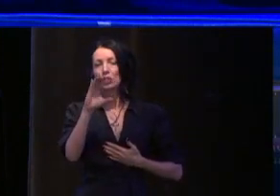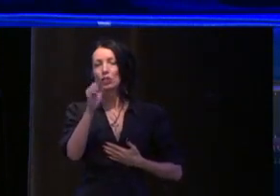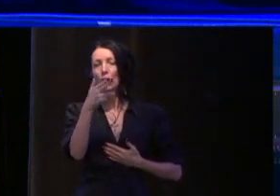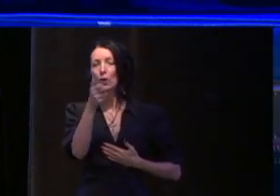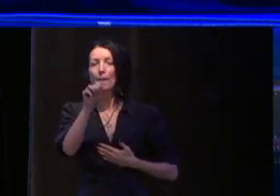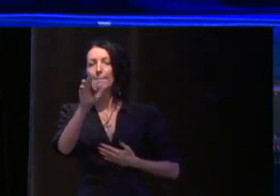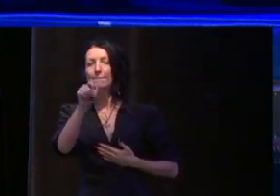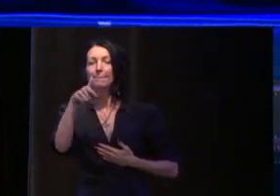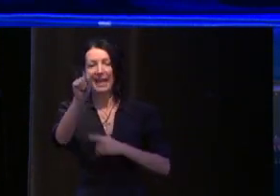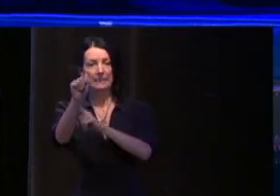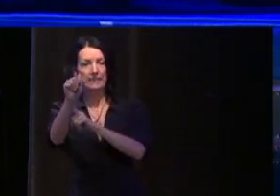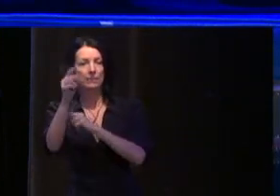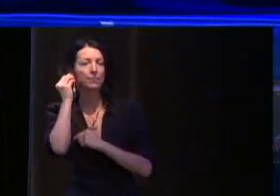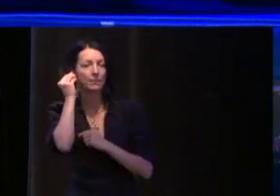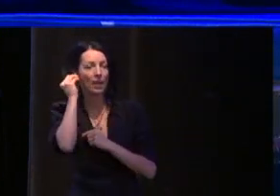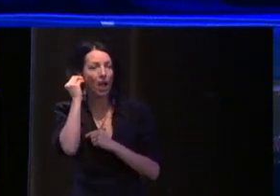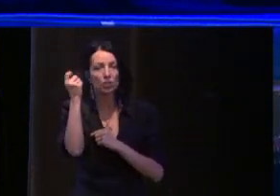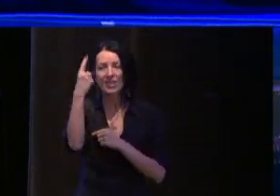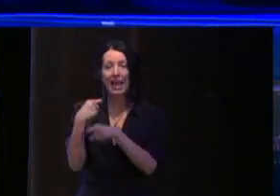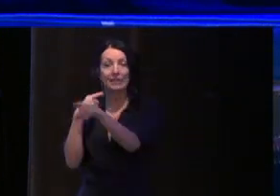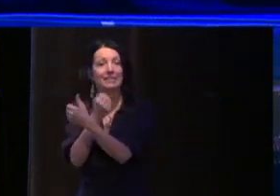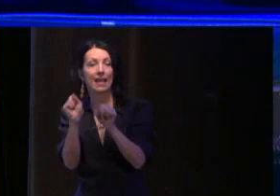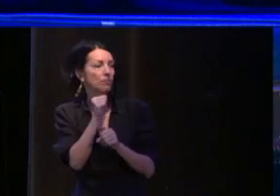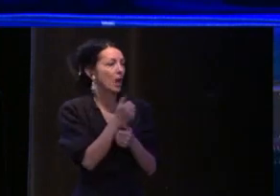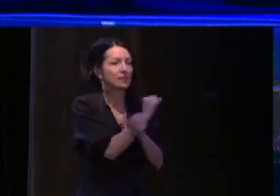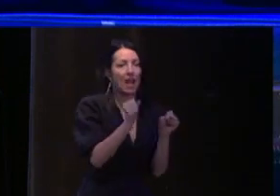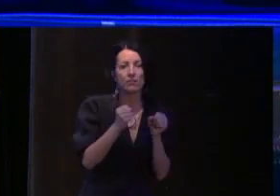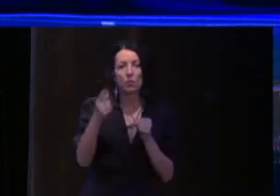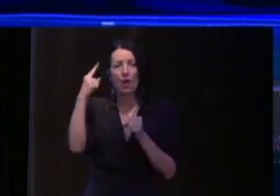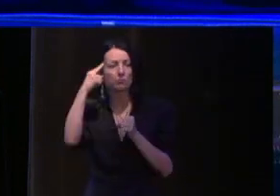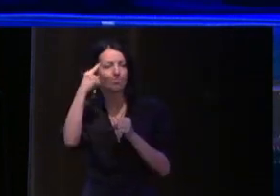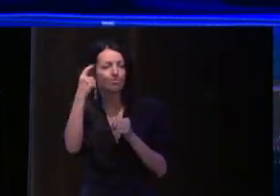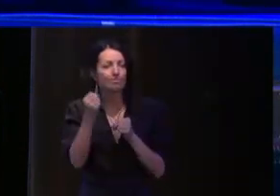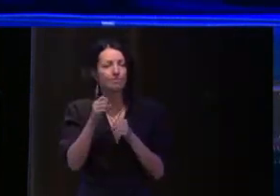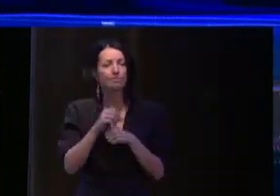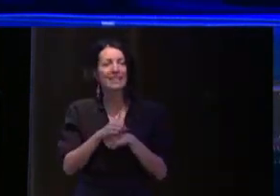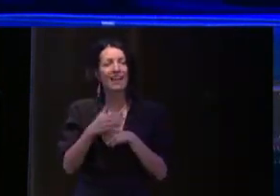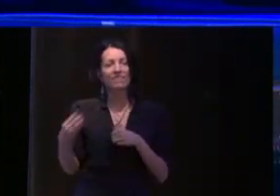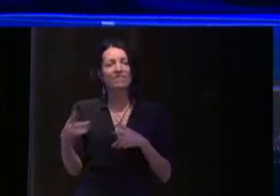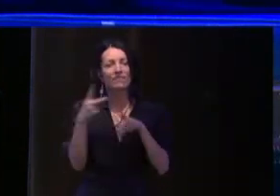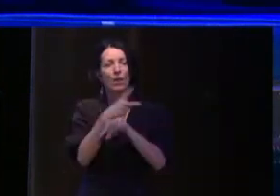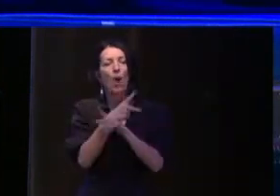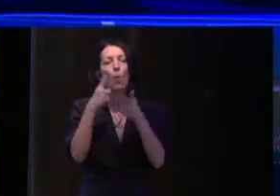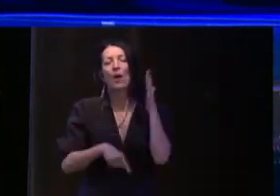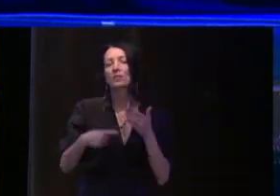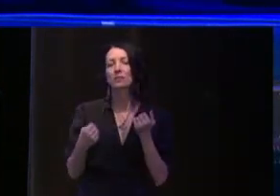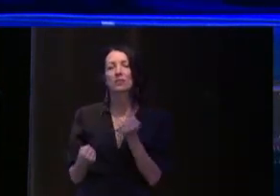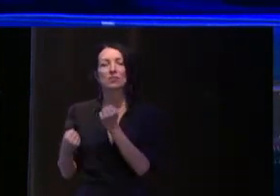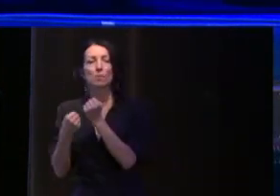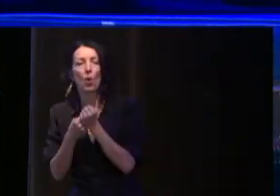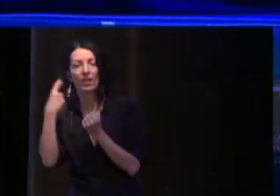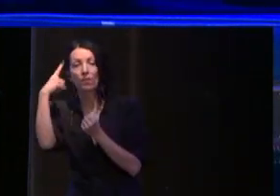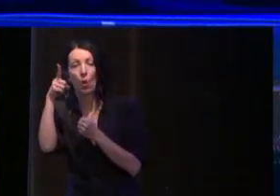discern that which is safe and not safe. You're able to discern that which is not for you and that which is